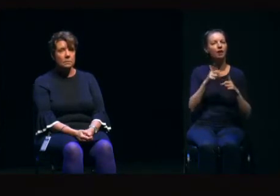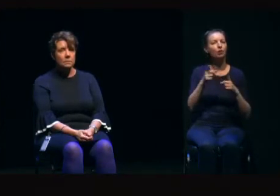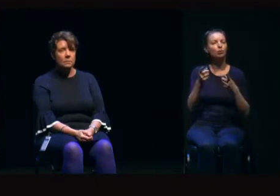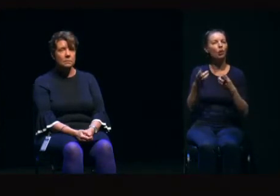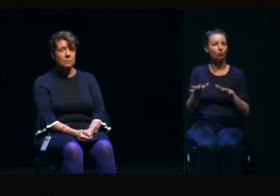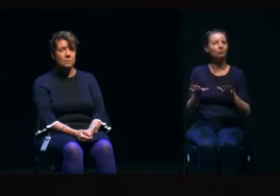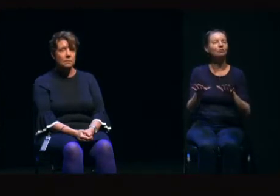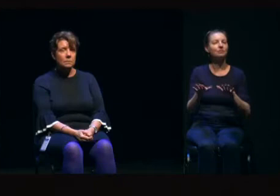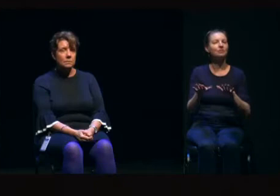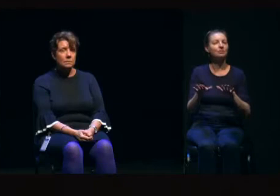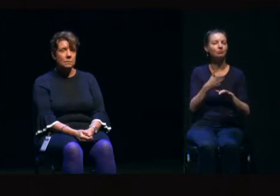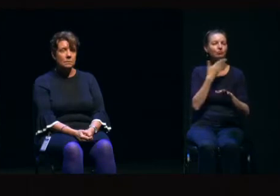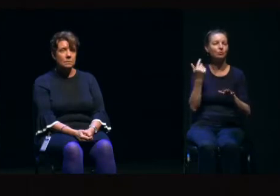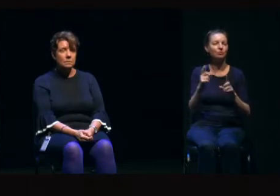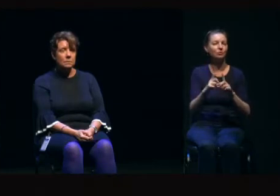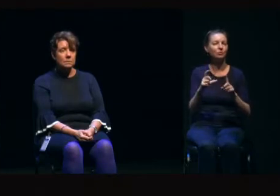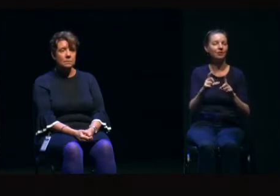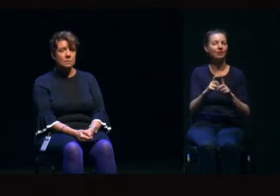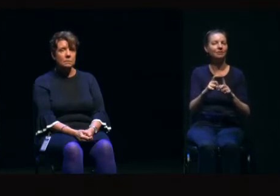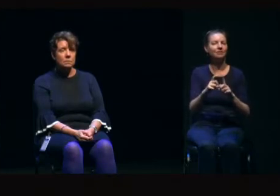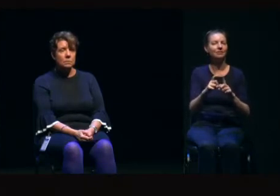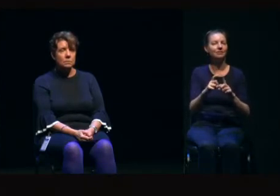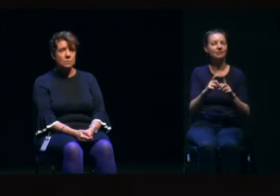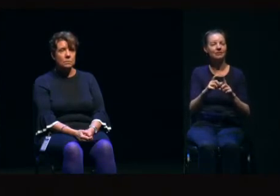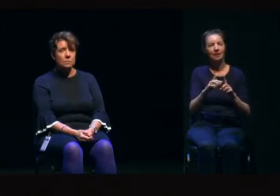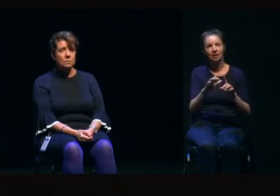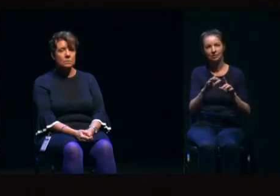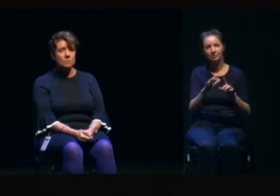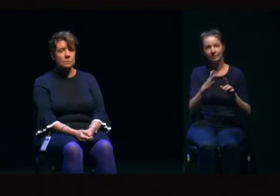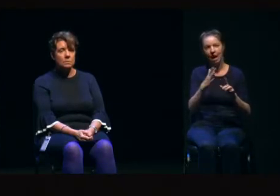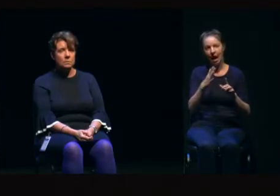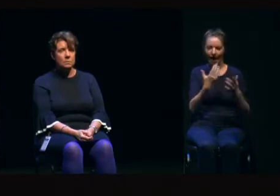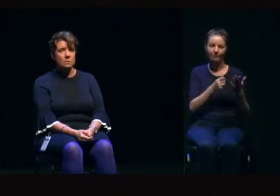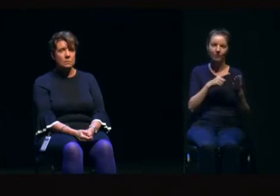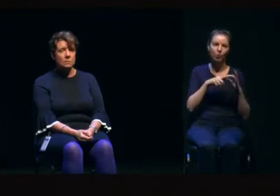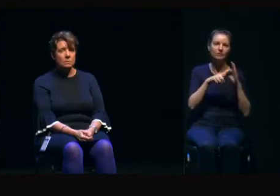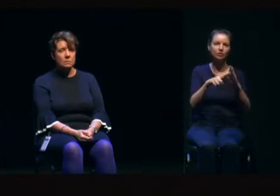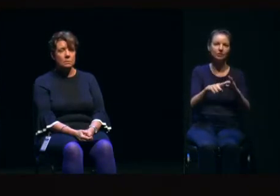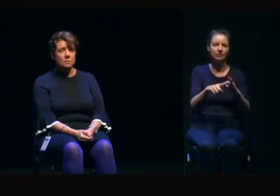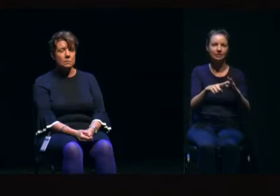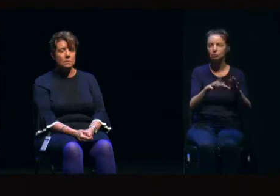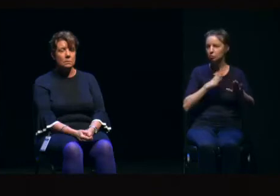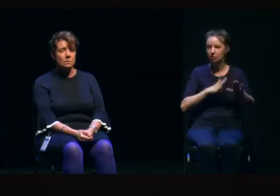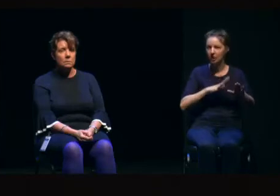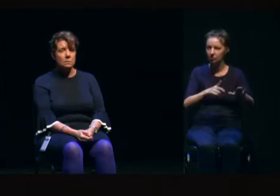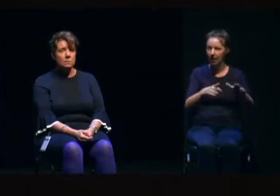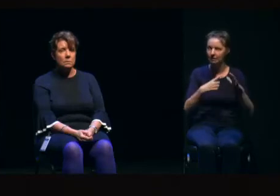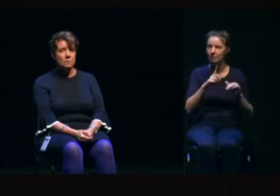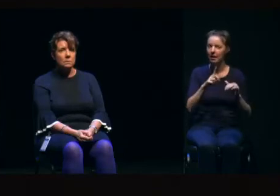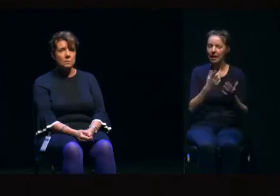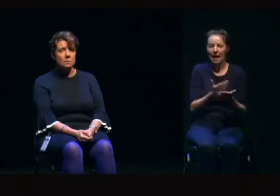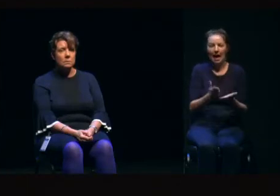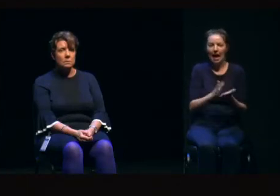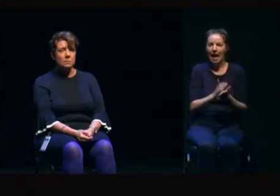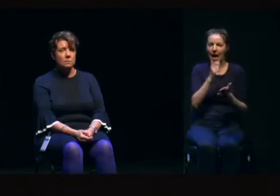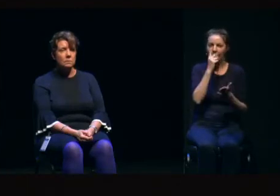daughter. There's a question here, if you're comfortable to answer, and if not, I understand. How do you heal